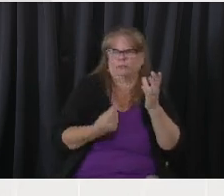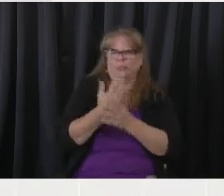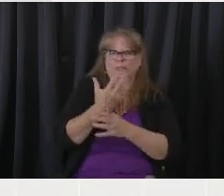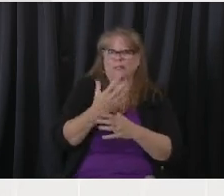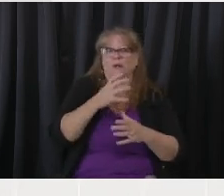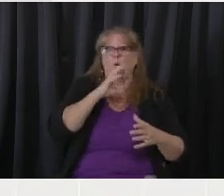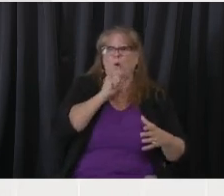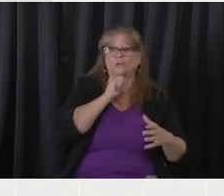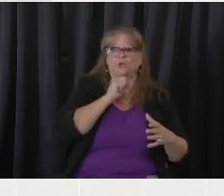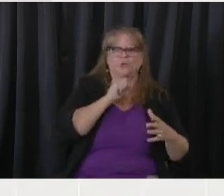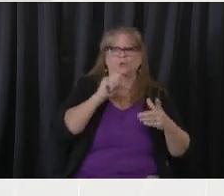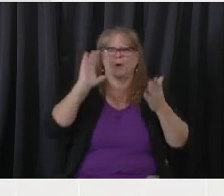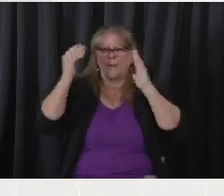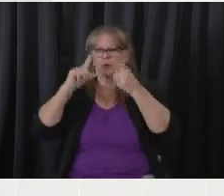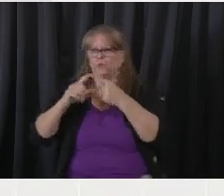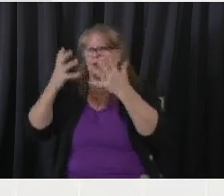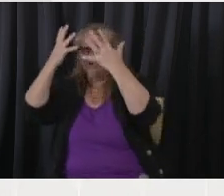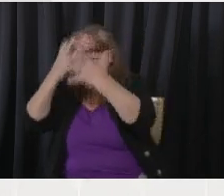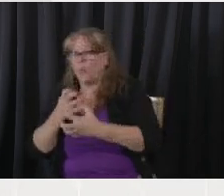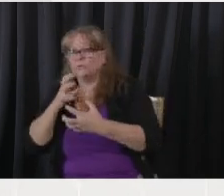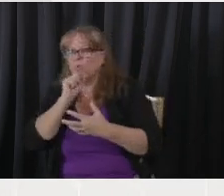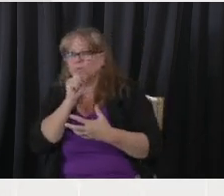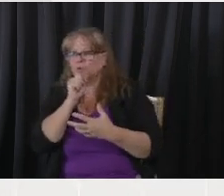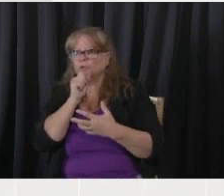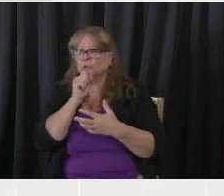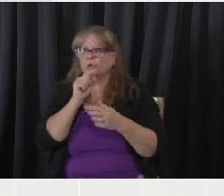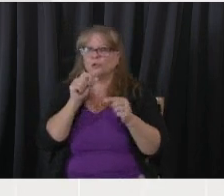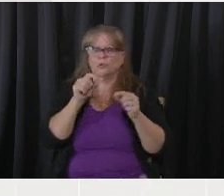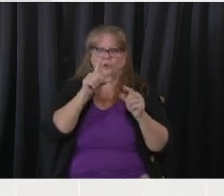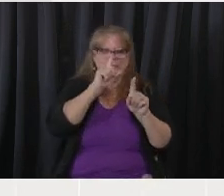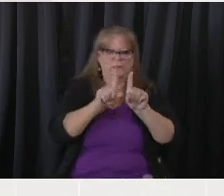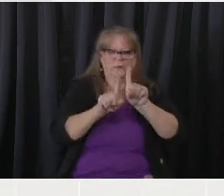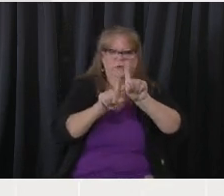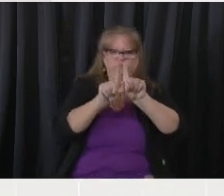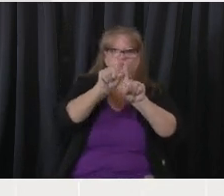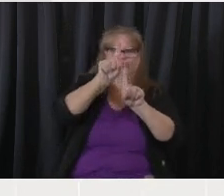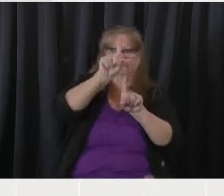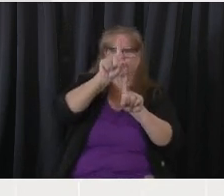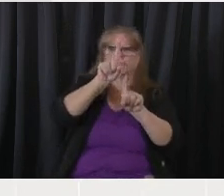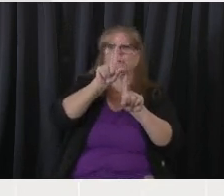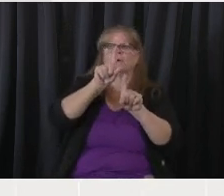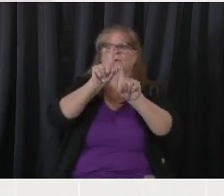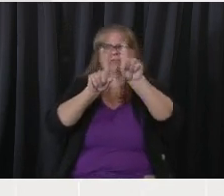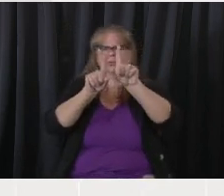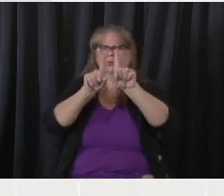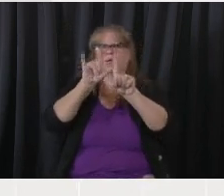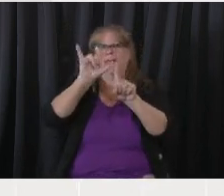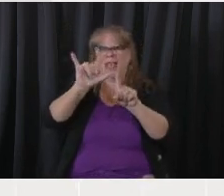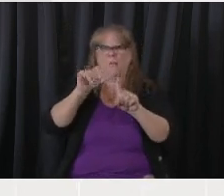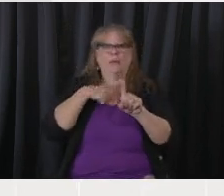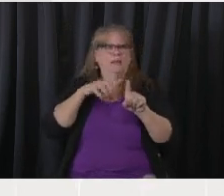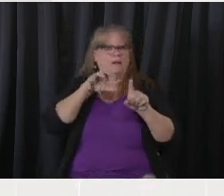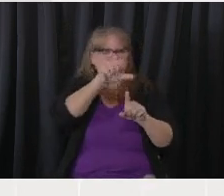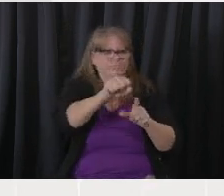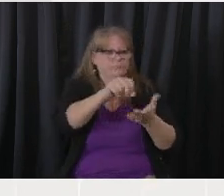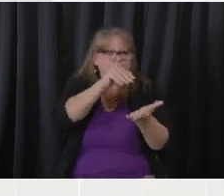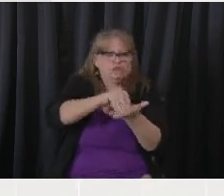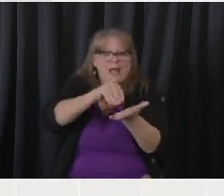now capturing many more of the cases in the state, meaning that we have substantial testing occurring in the state so that we can